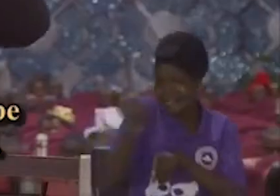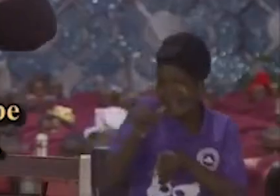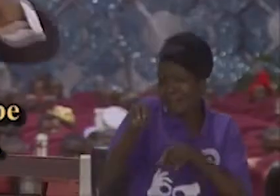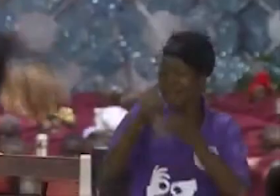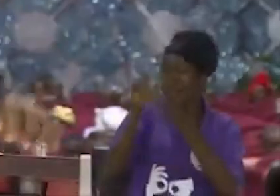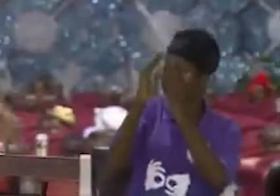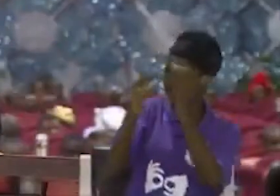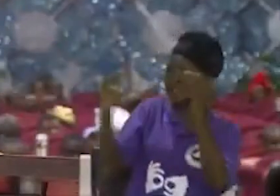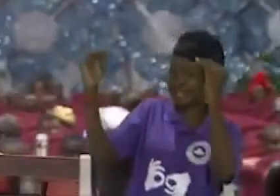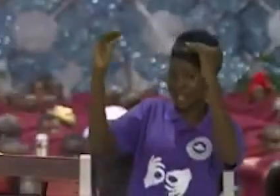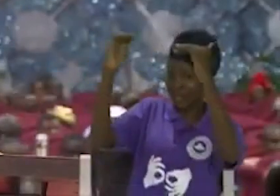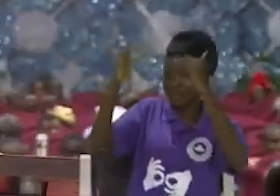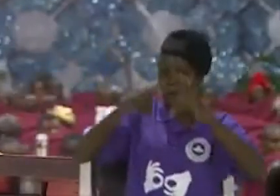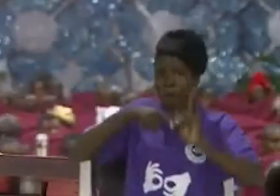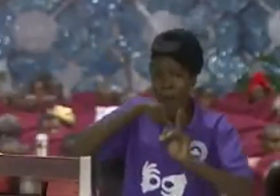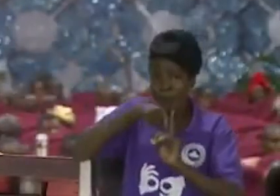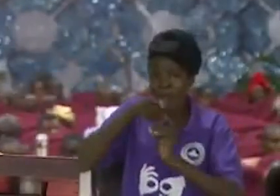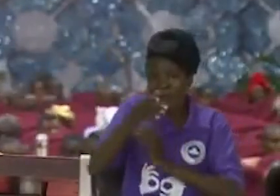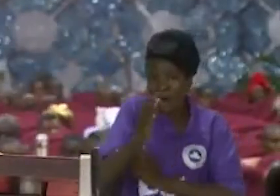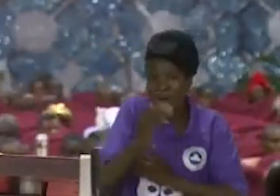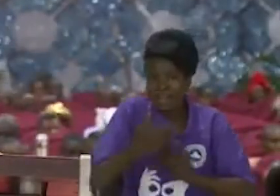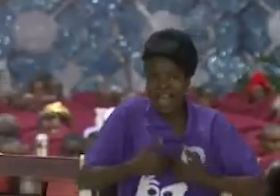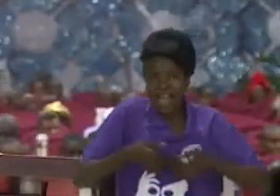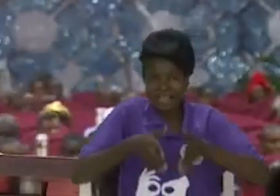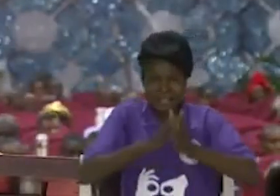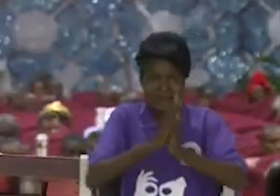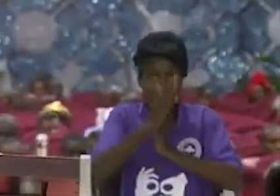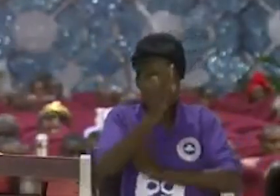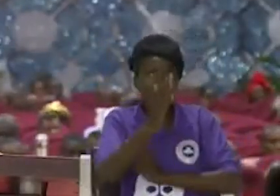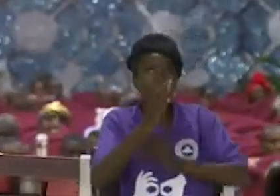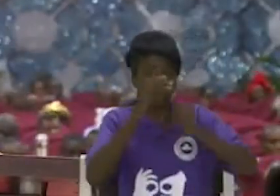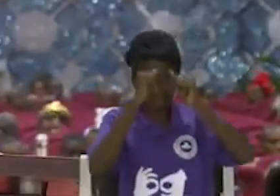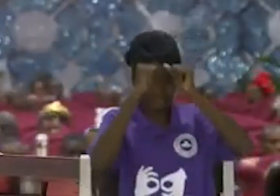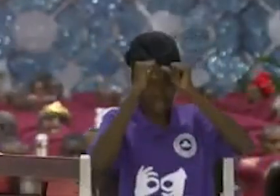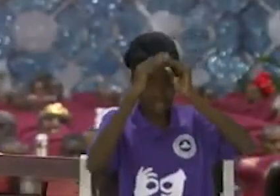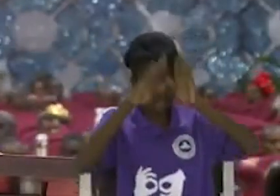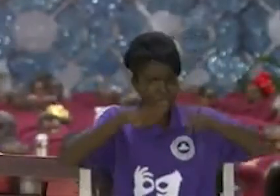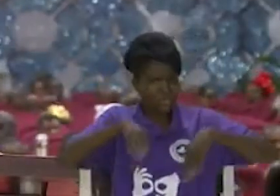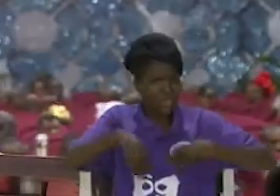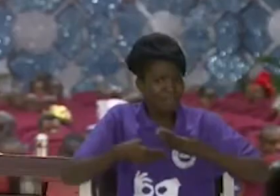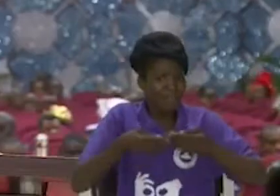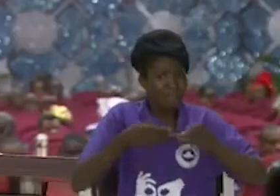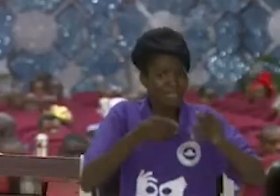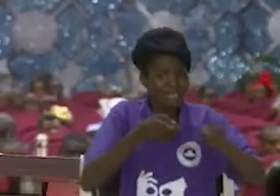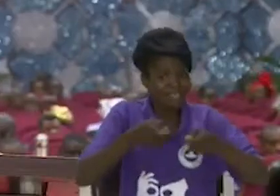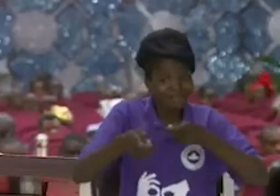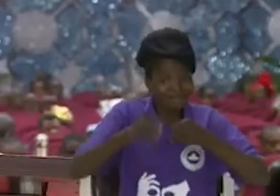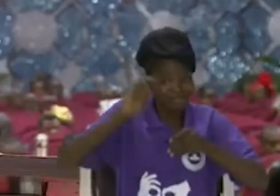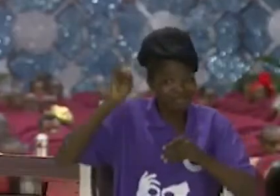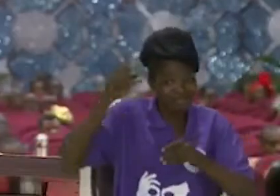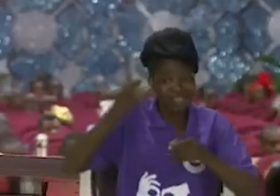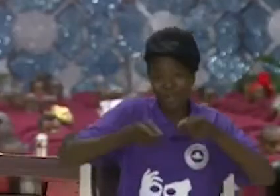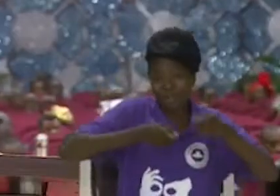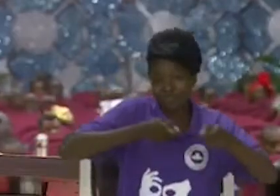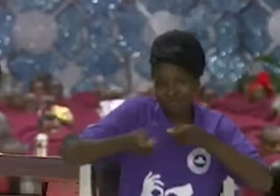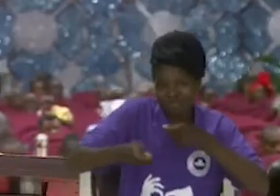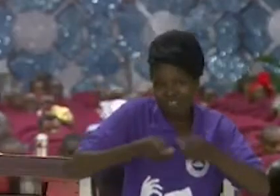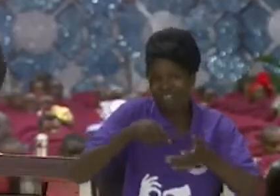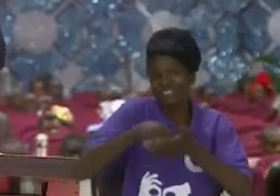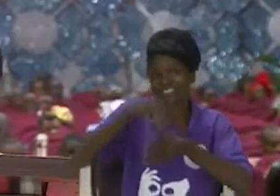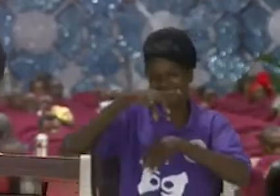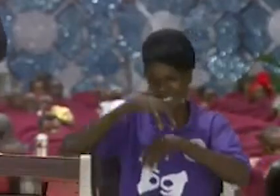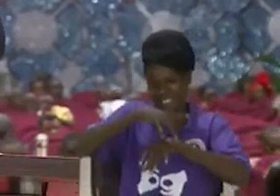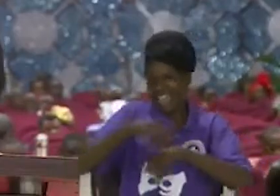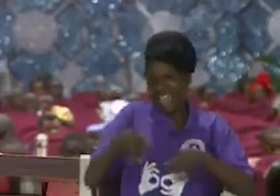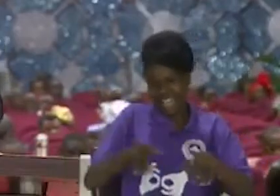invariably asking us to pray that God the Father should give us the grace to run our affairs on this earth just the same way he